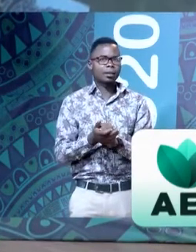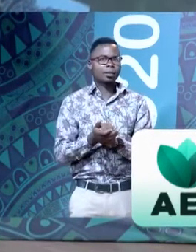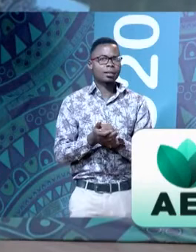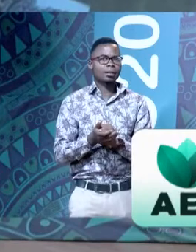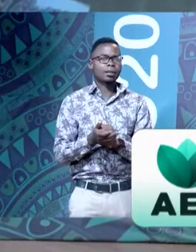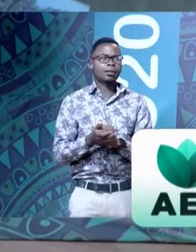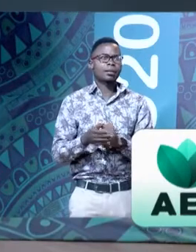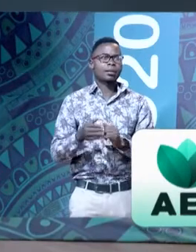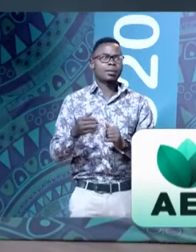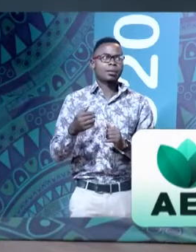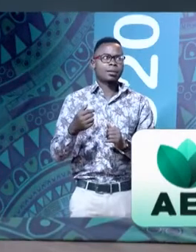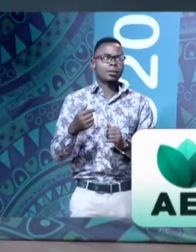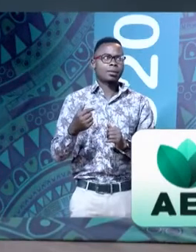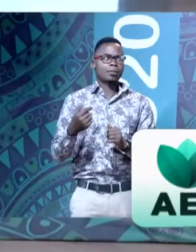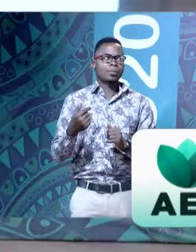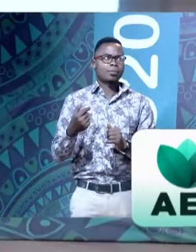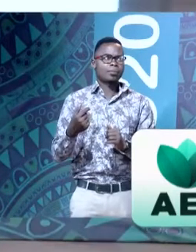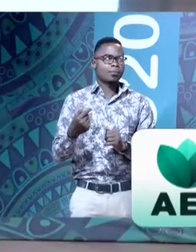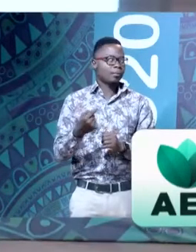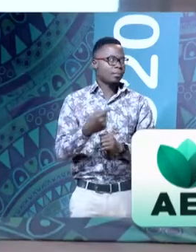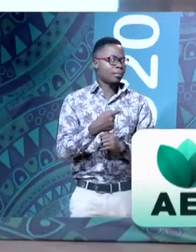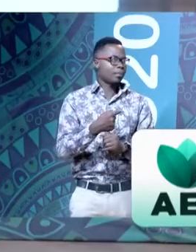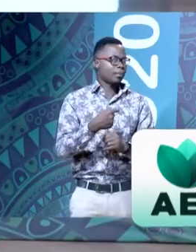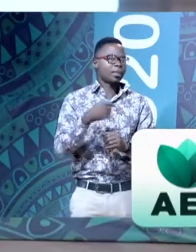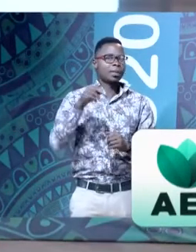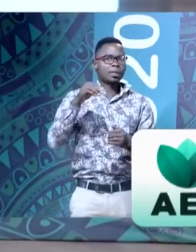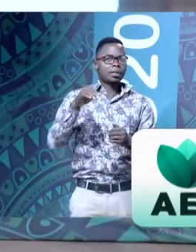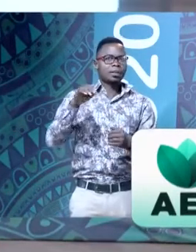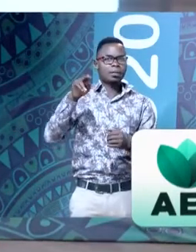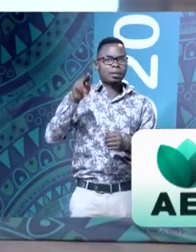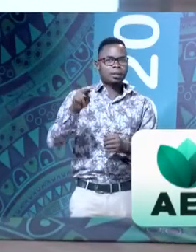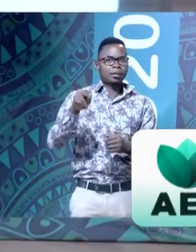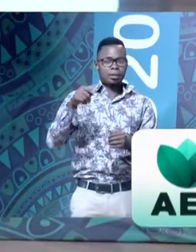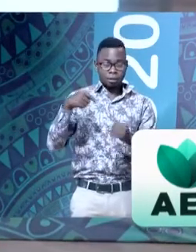in this continent. Yeah. If you take a country like Namibia,